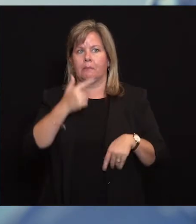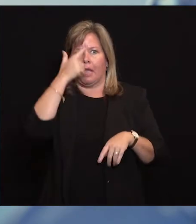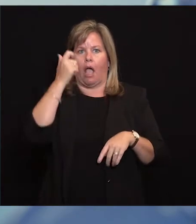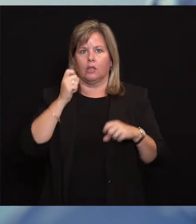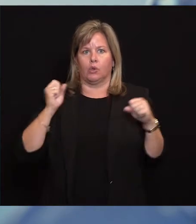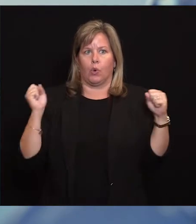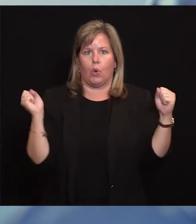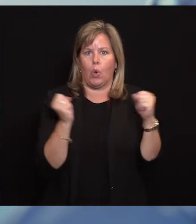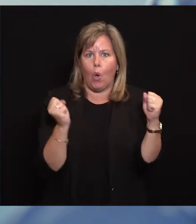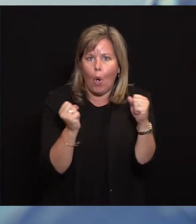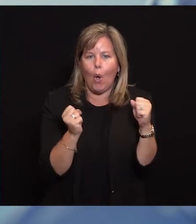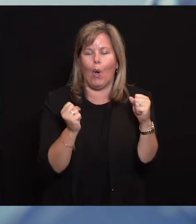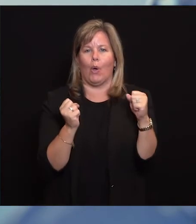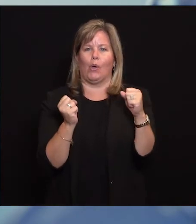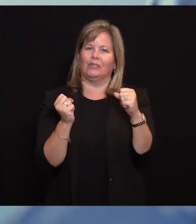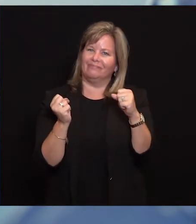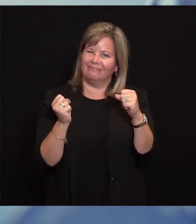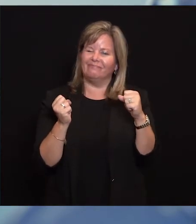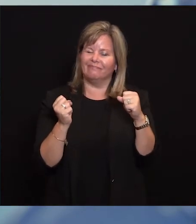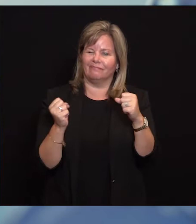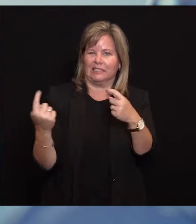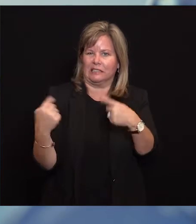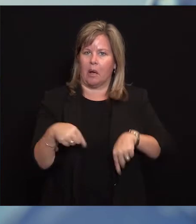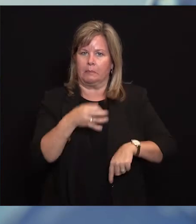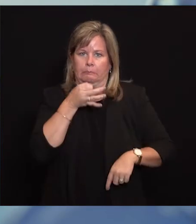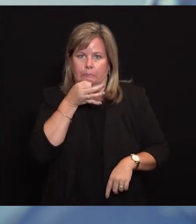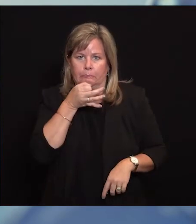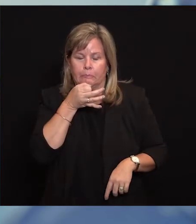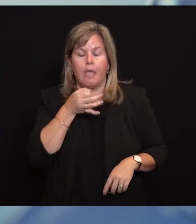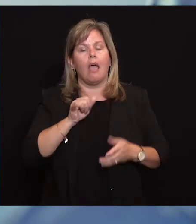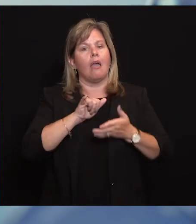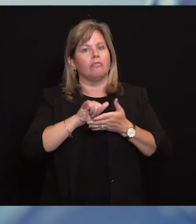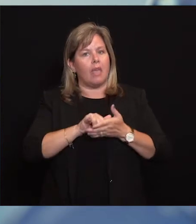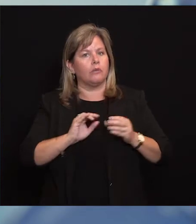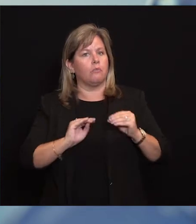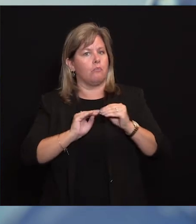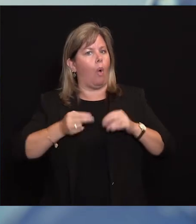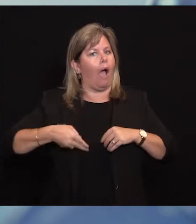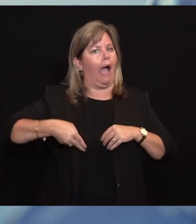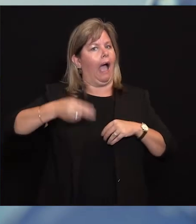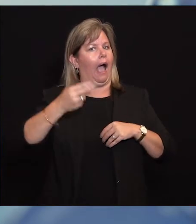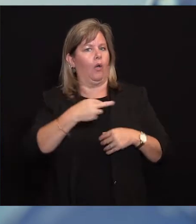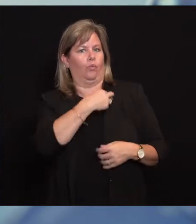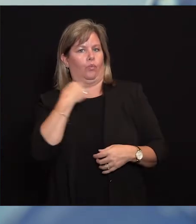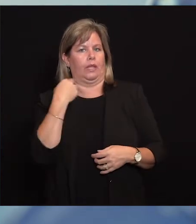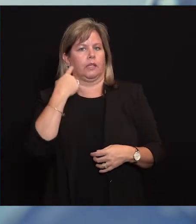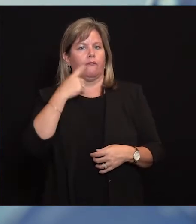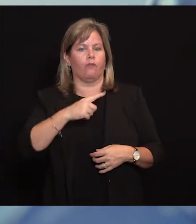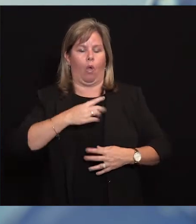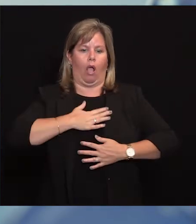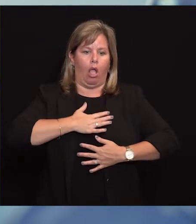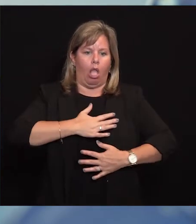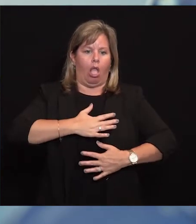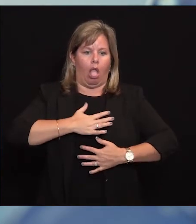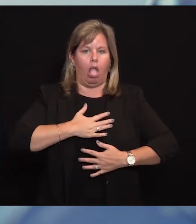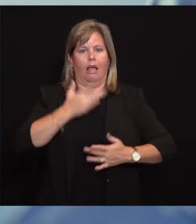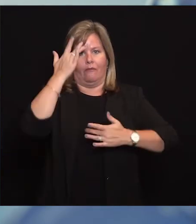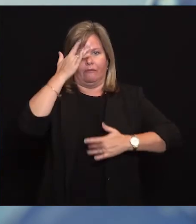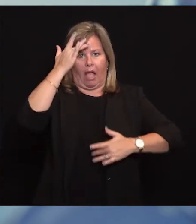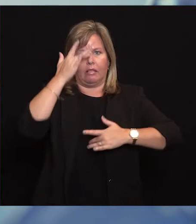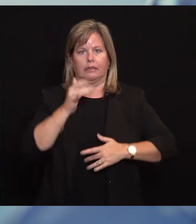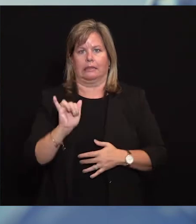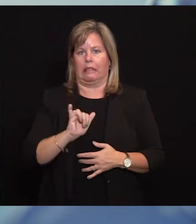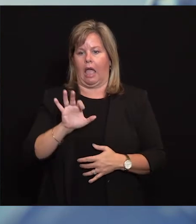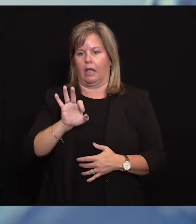colder weather generally presents a higher risk for respiratory viruses like influenza and